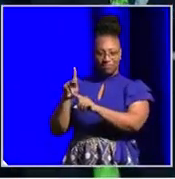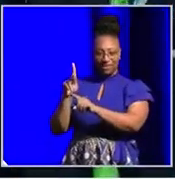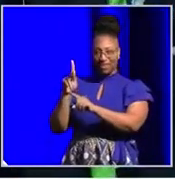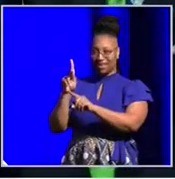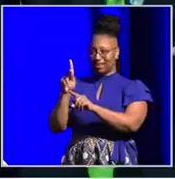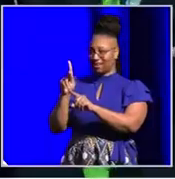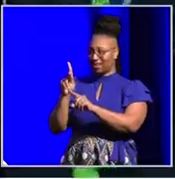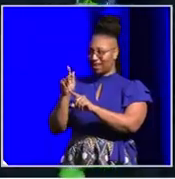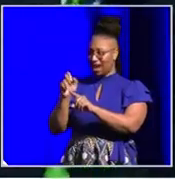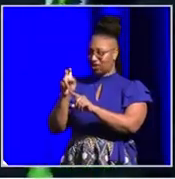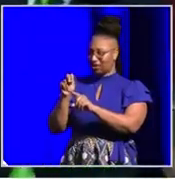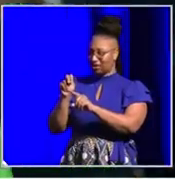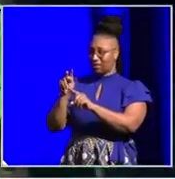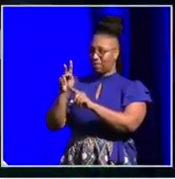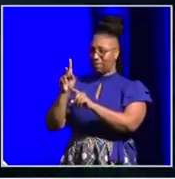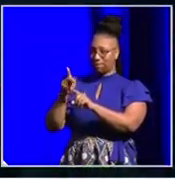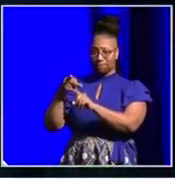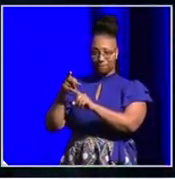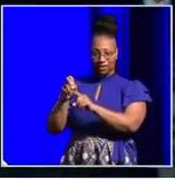Congressman-elect Glenn Ivey.